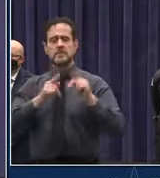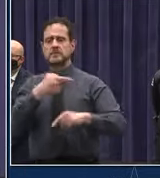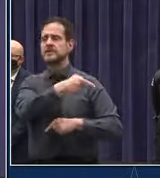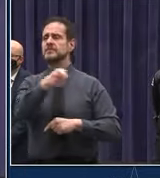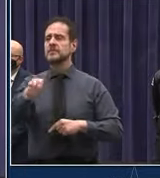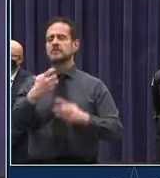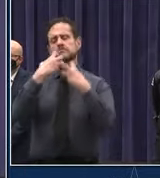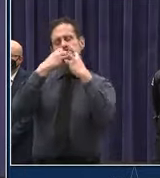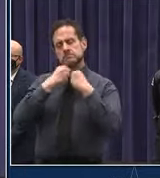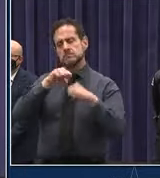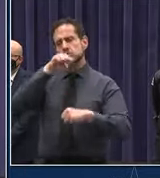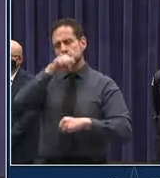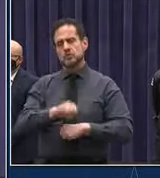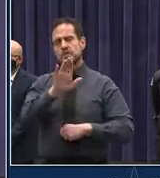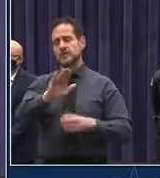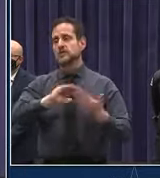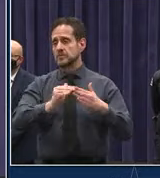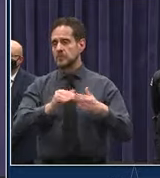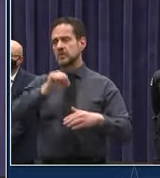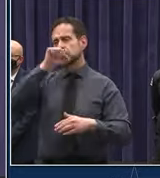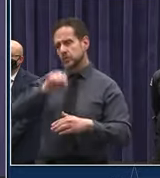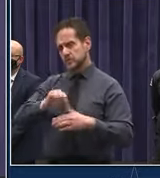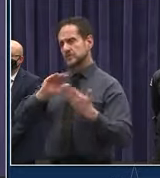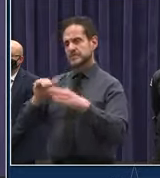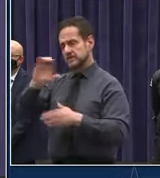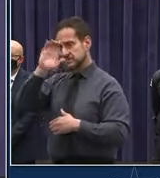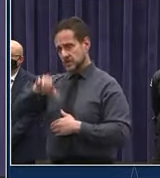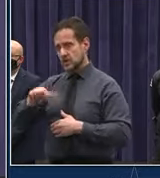But I do have hope, and I'll tell you why.